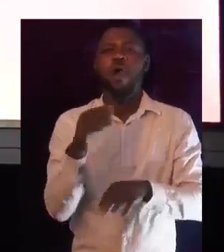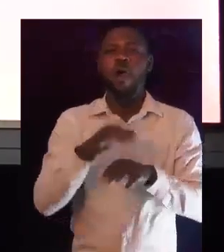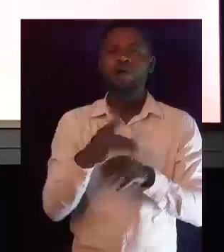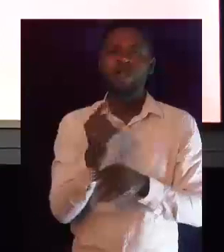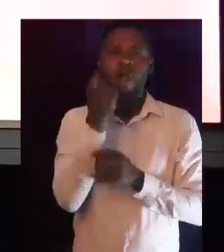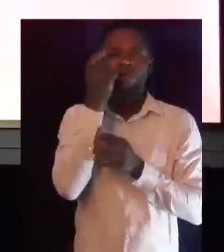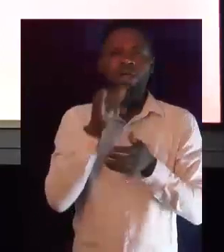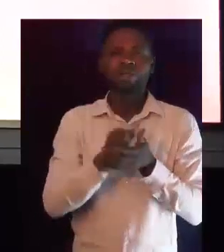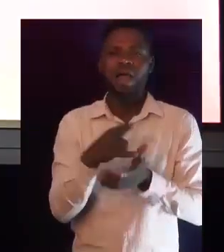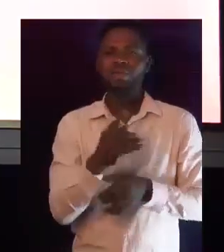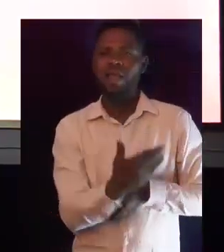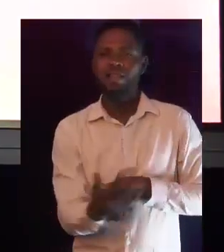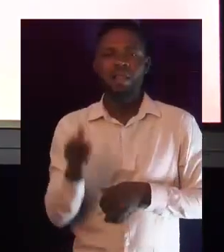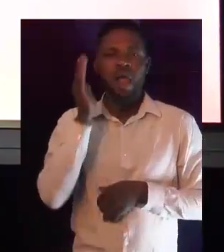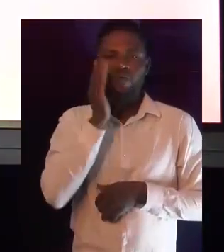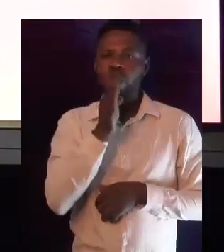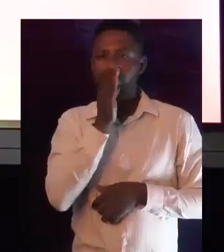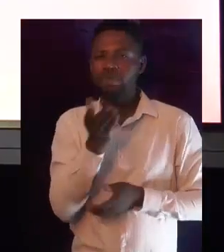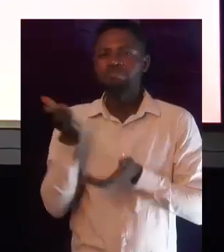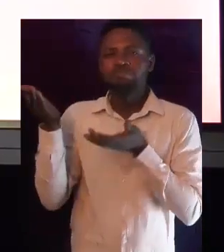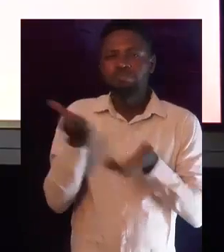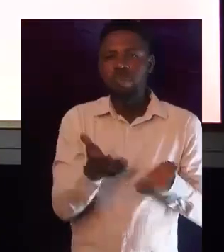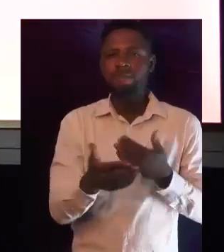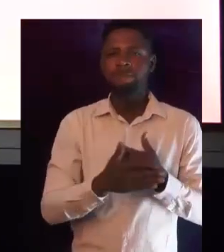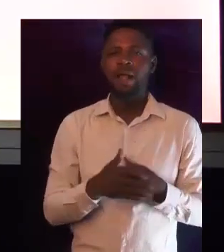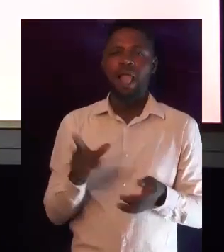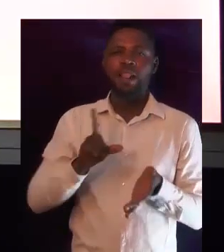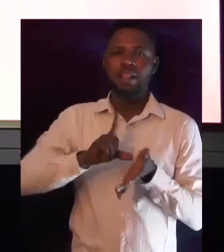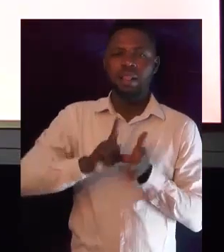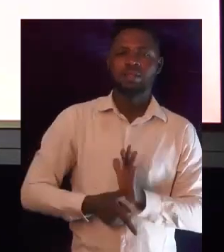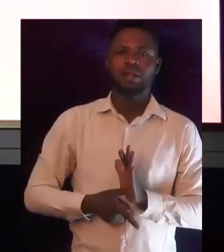on the understanding that the thing will be returned later.